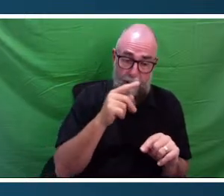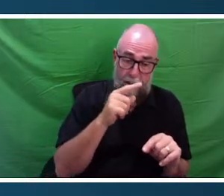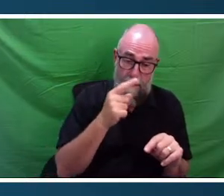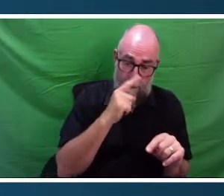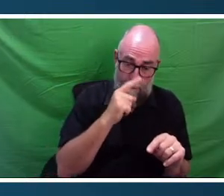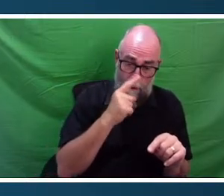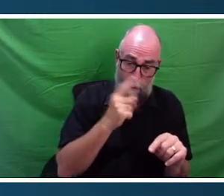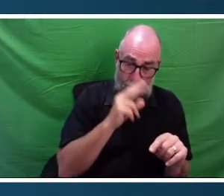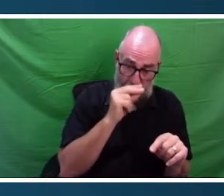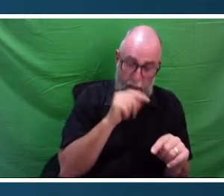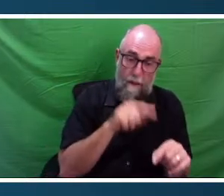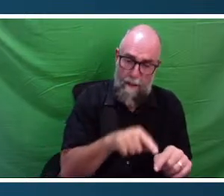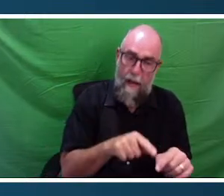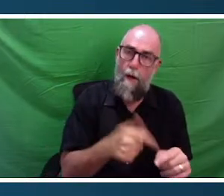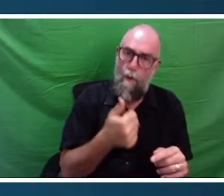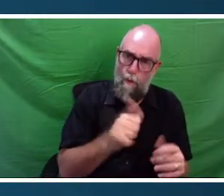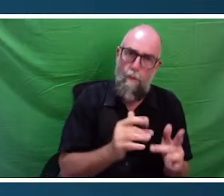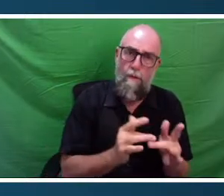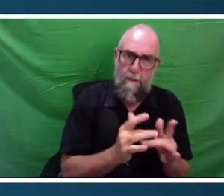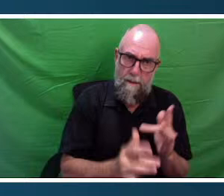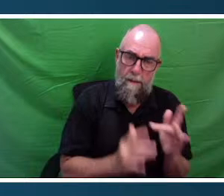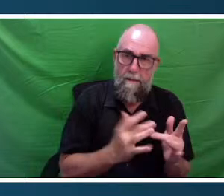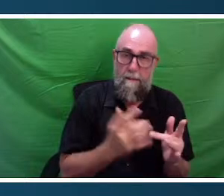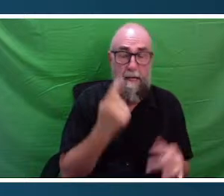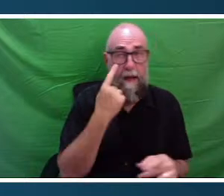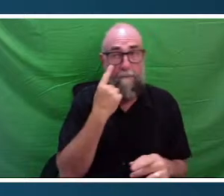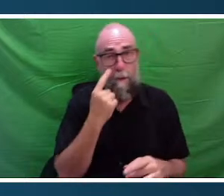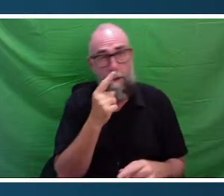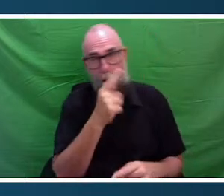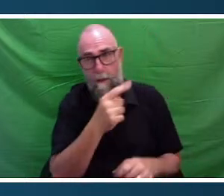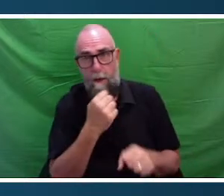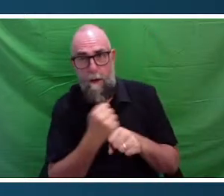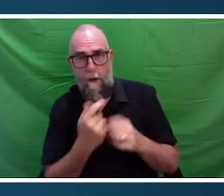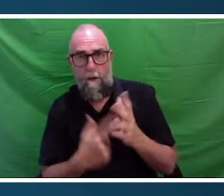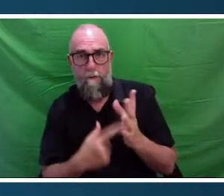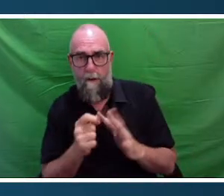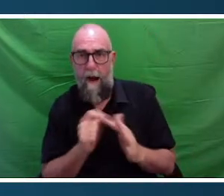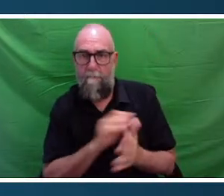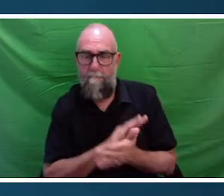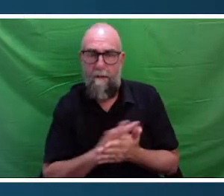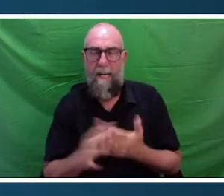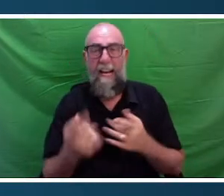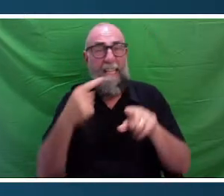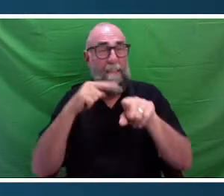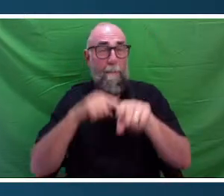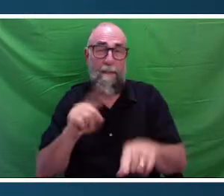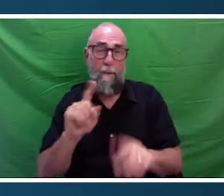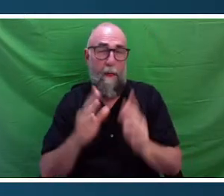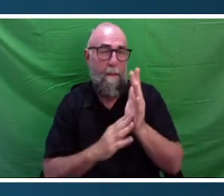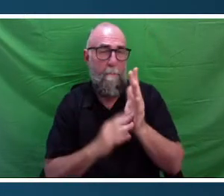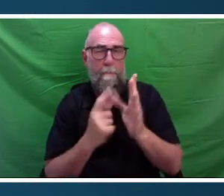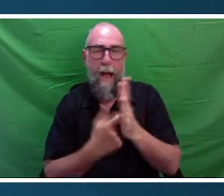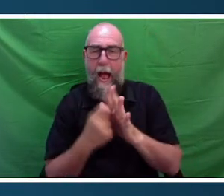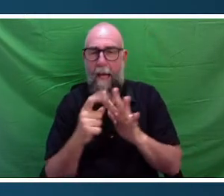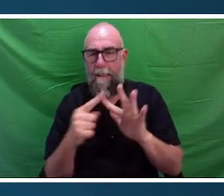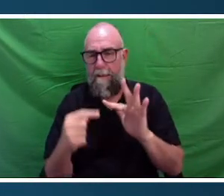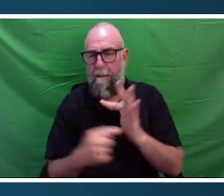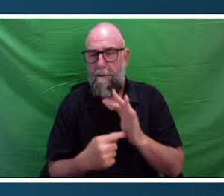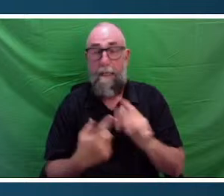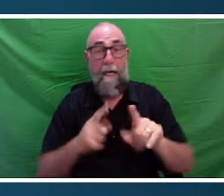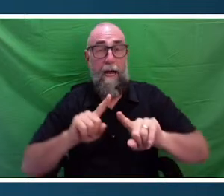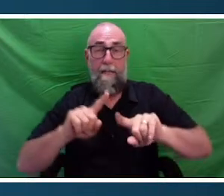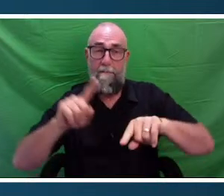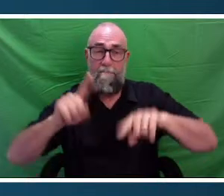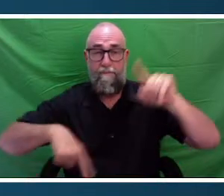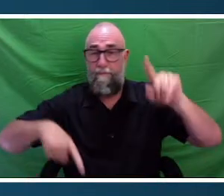this variability that you do see here in the graph, it's largely due to the different markets and the availability across countries and a whole bunch of other things. But yeah,